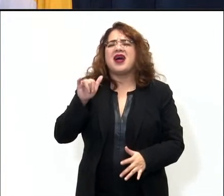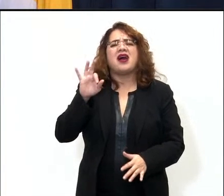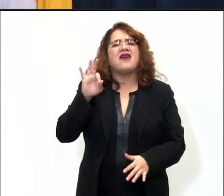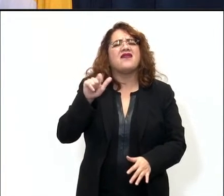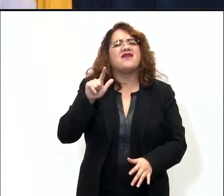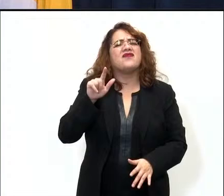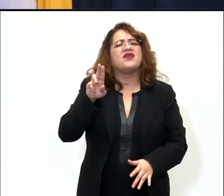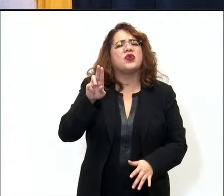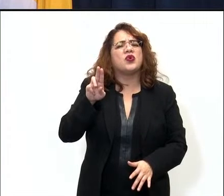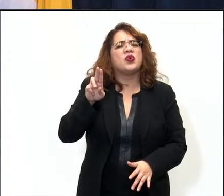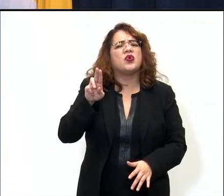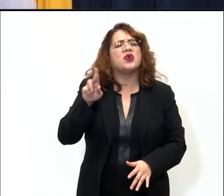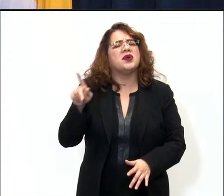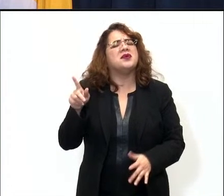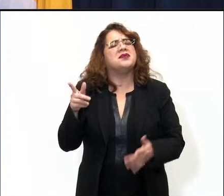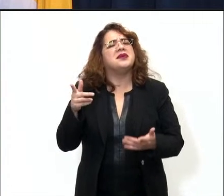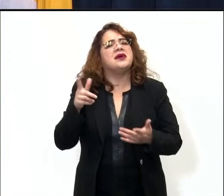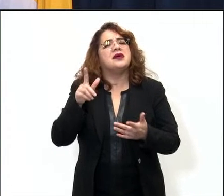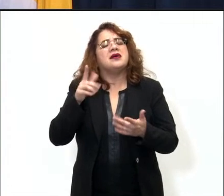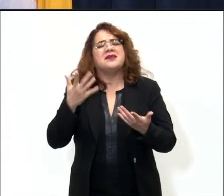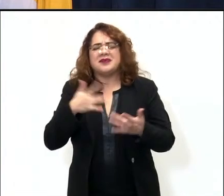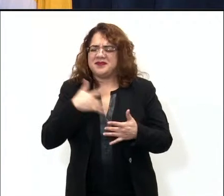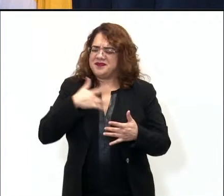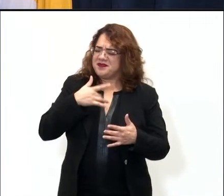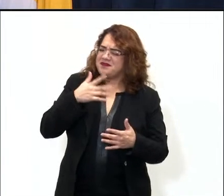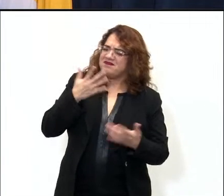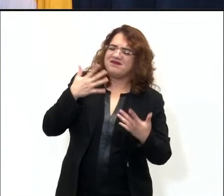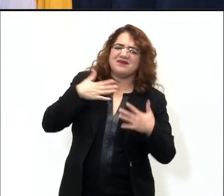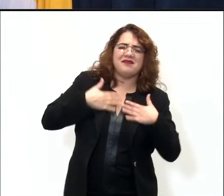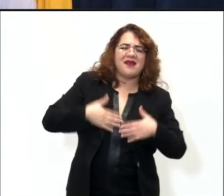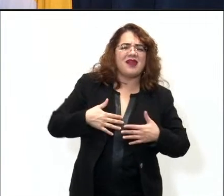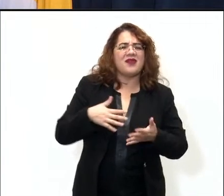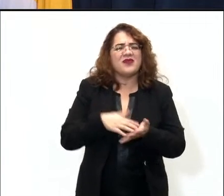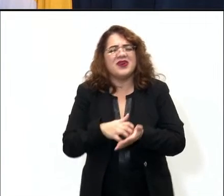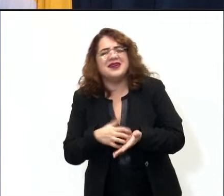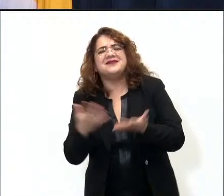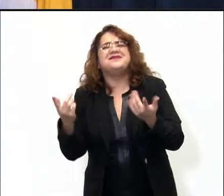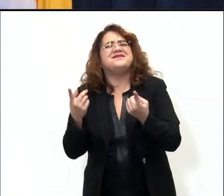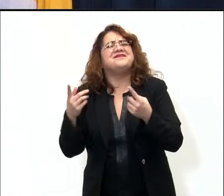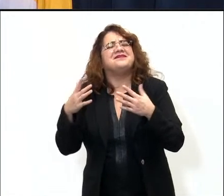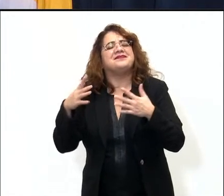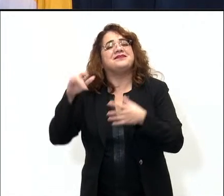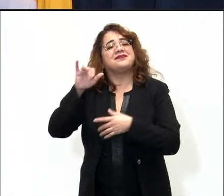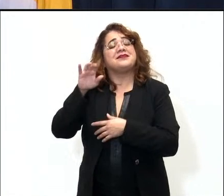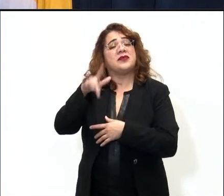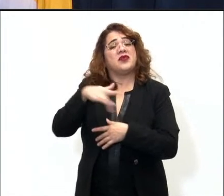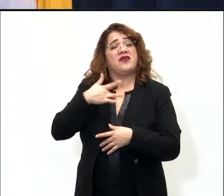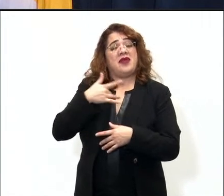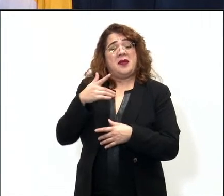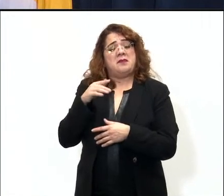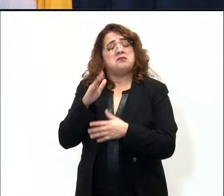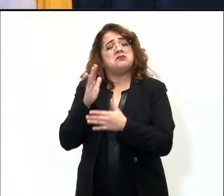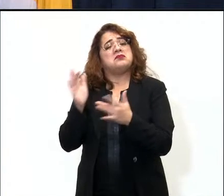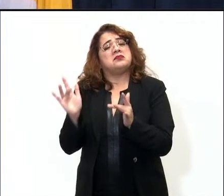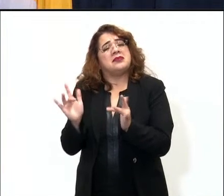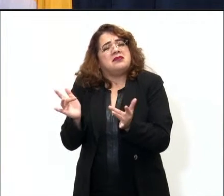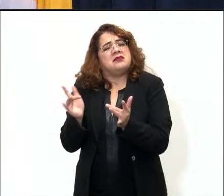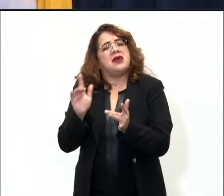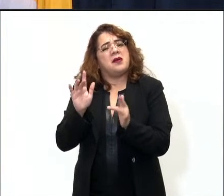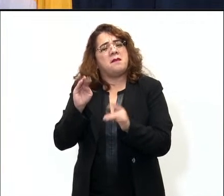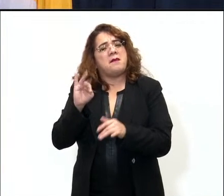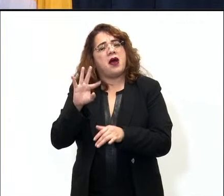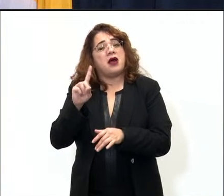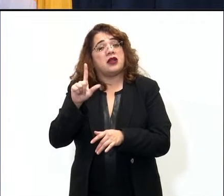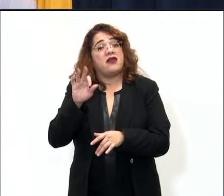flu, but it's still considered mild in terms of COVID. So when you're living at home and you're feeling sick with this,